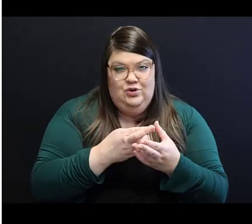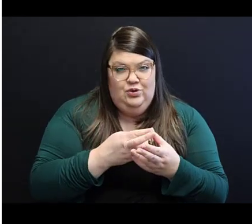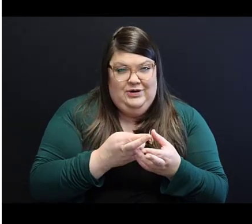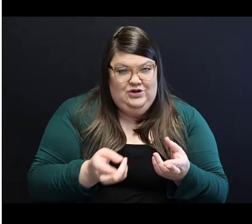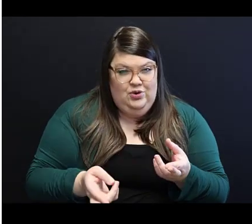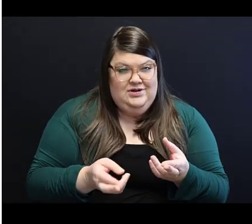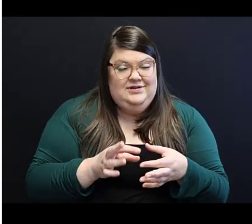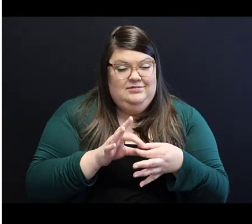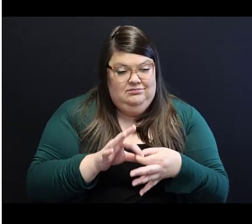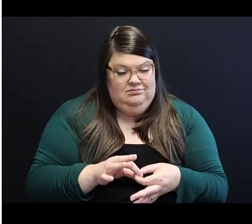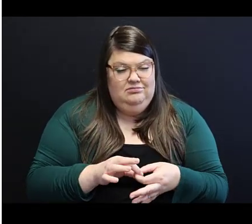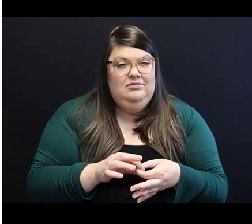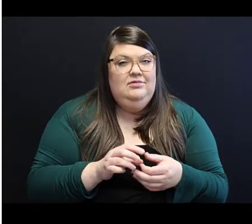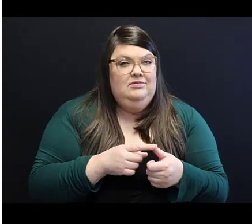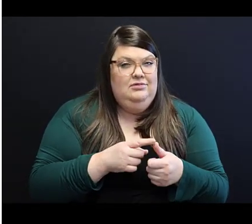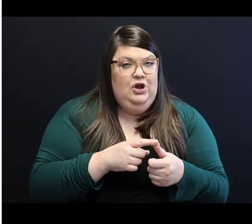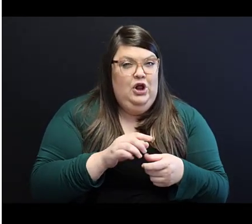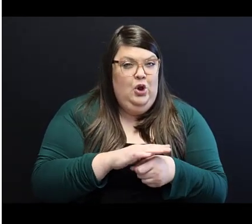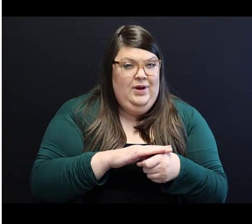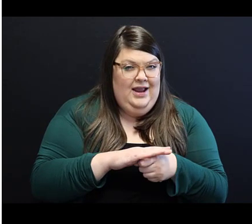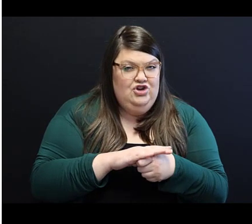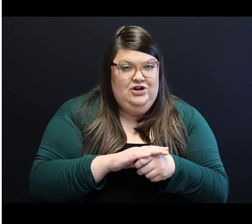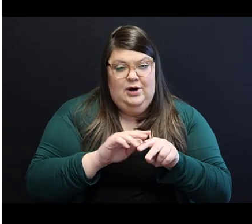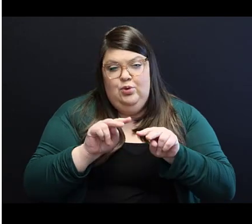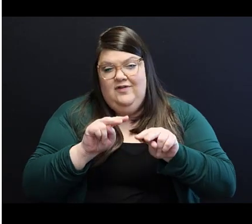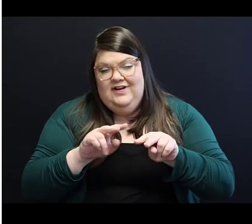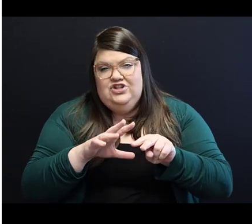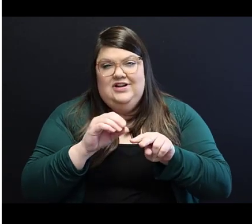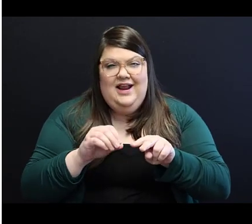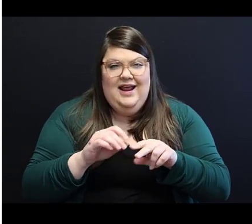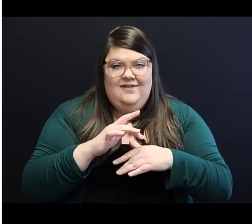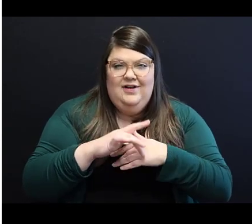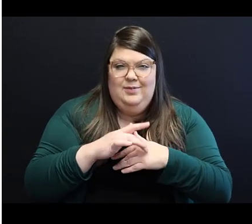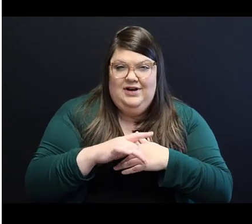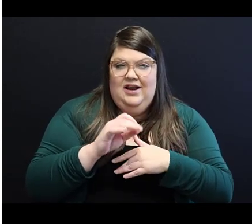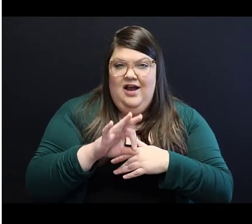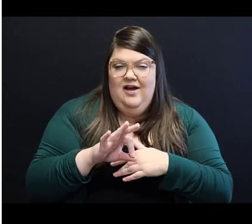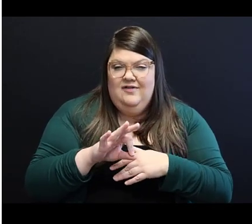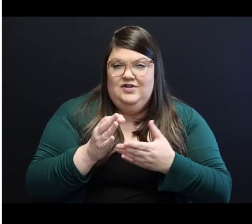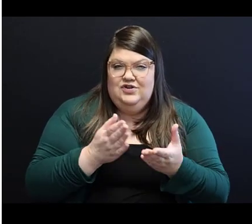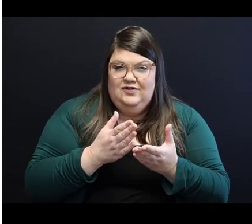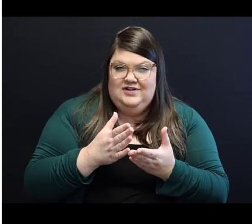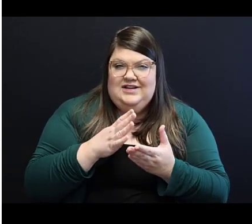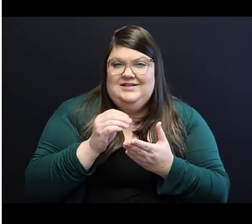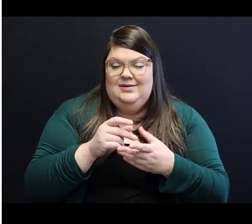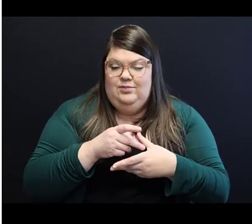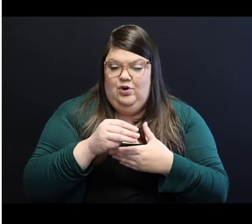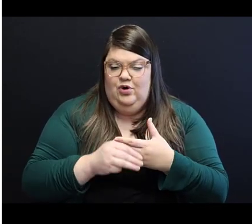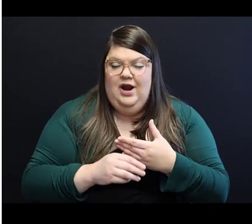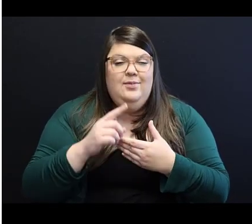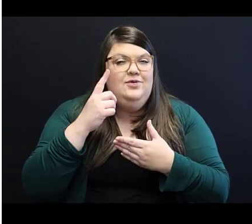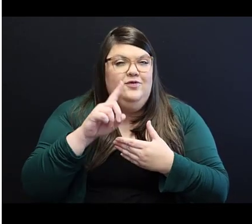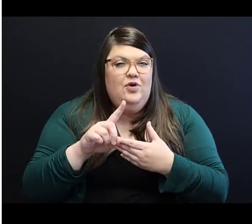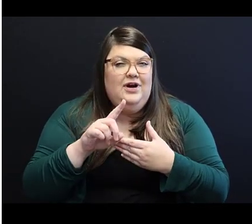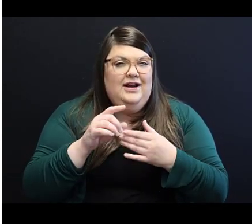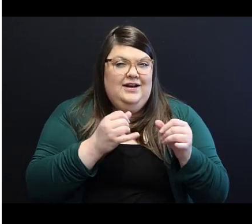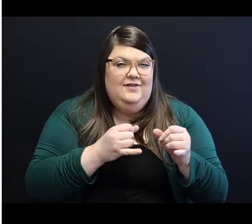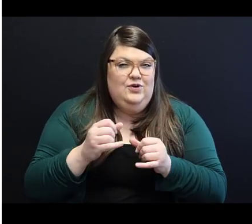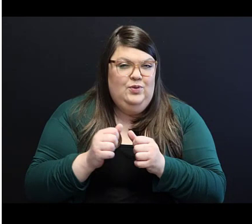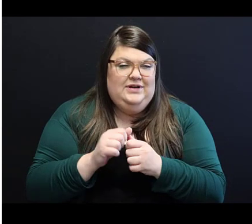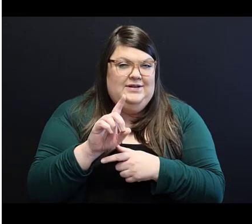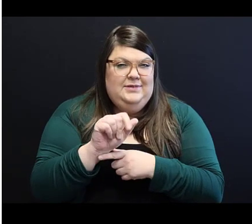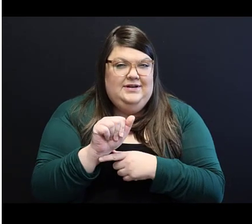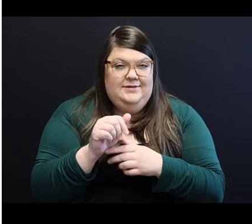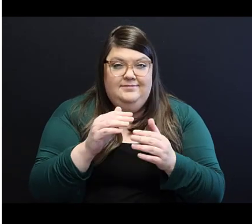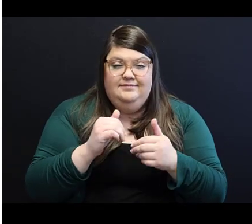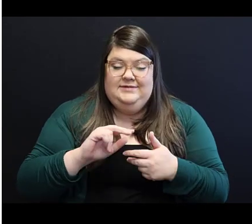1. Location, provision, and availability of services and programs for individuals with disabilities.